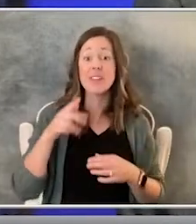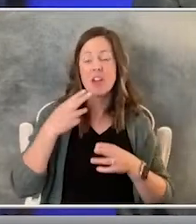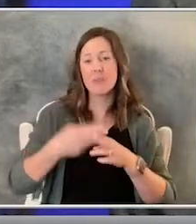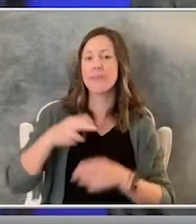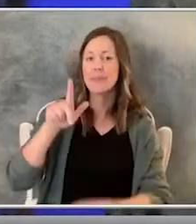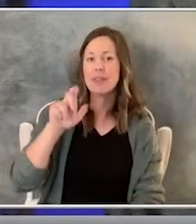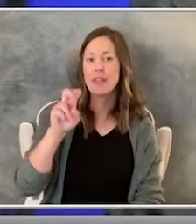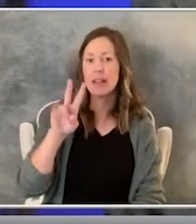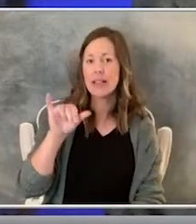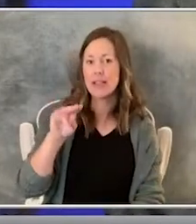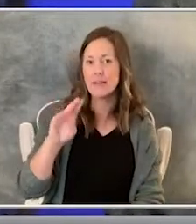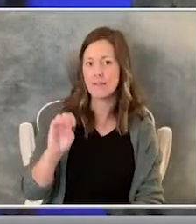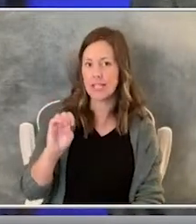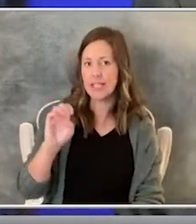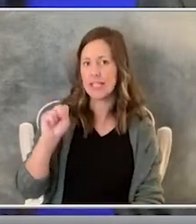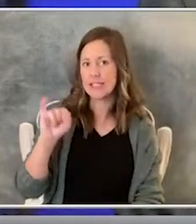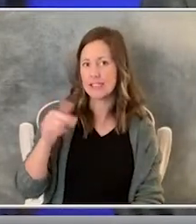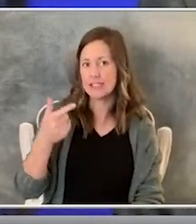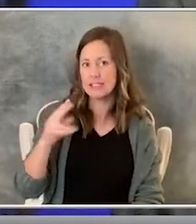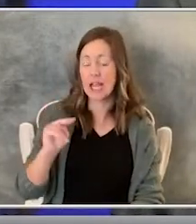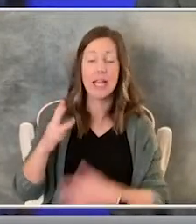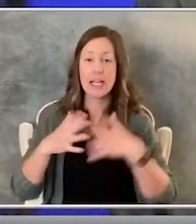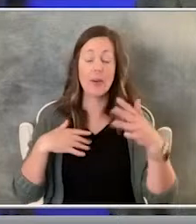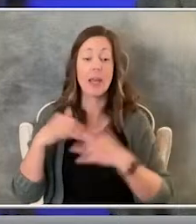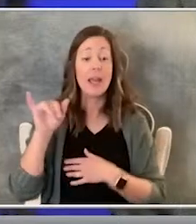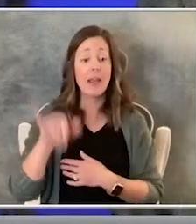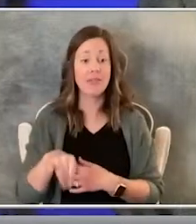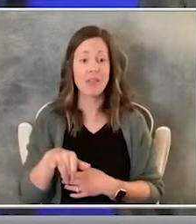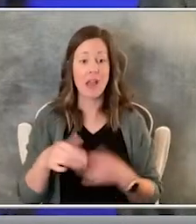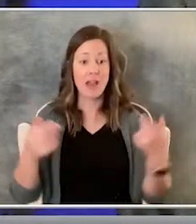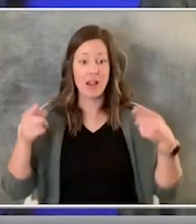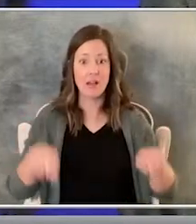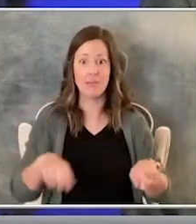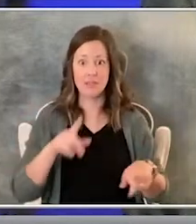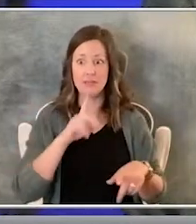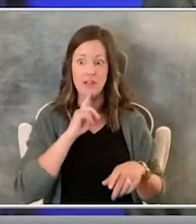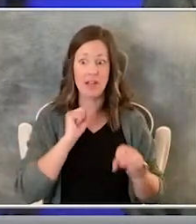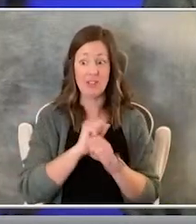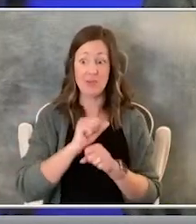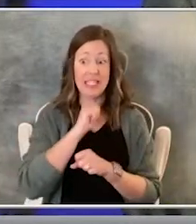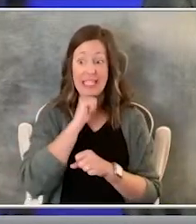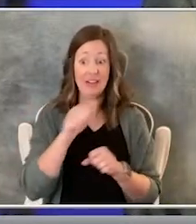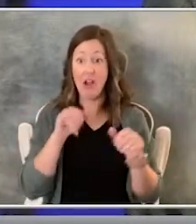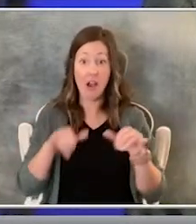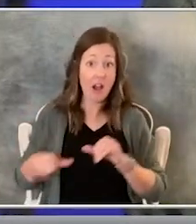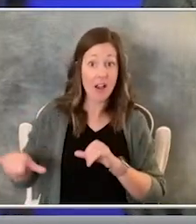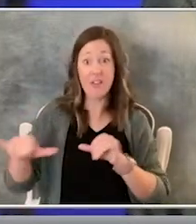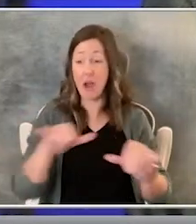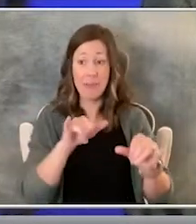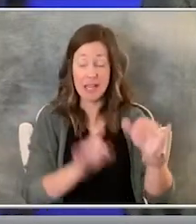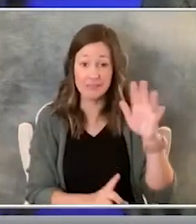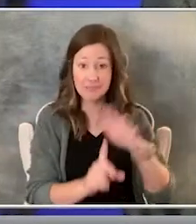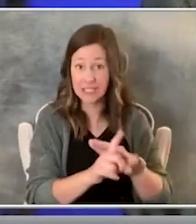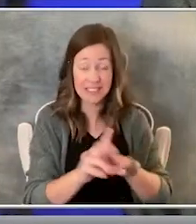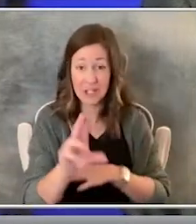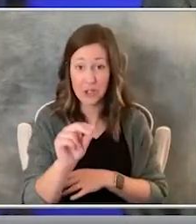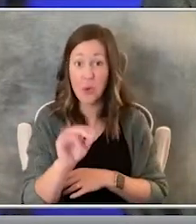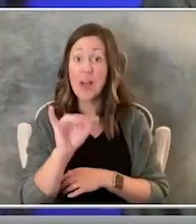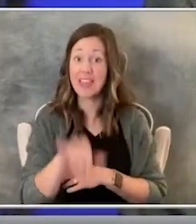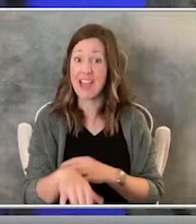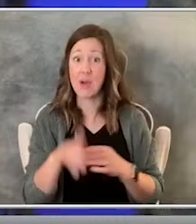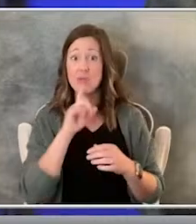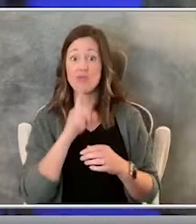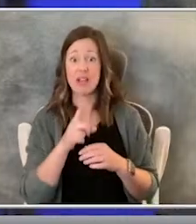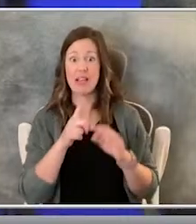about the procedure. How long is the wire that runs through the arteries? So we have different length wires, but most of them